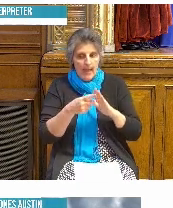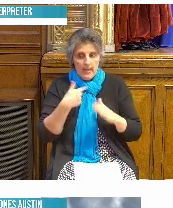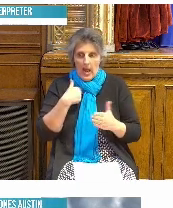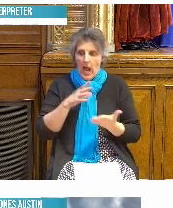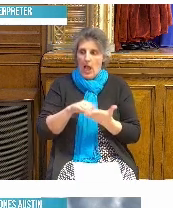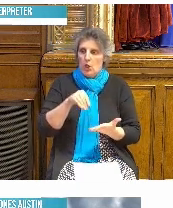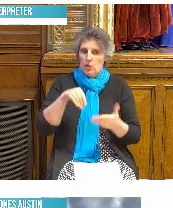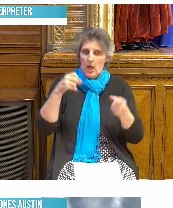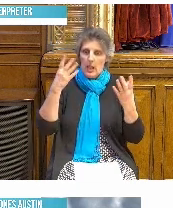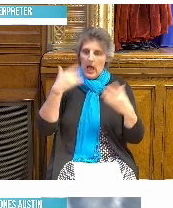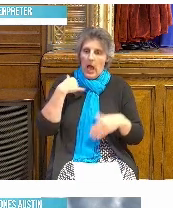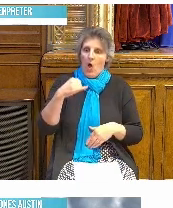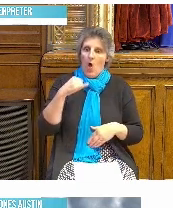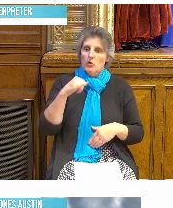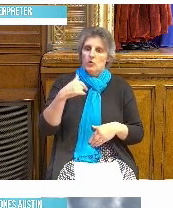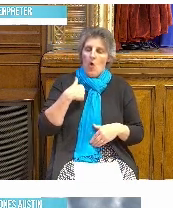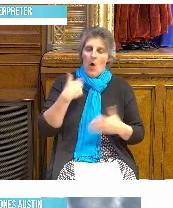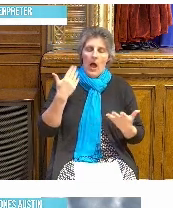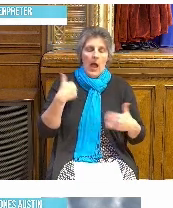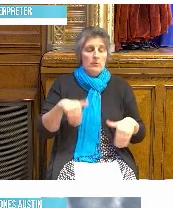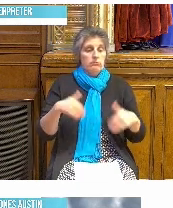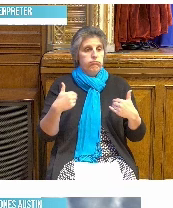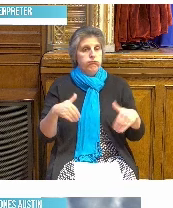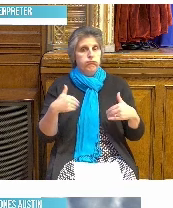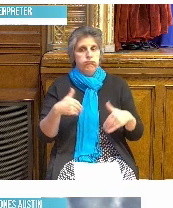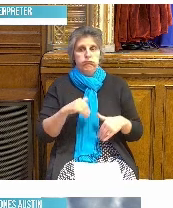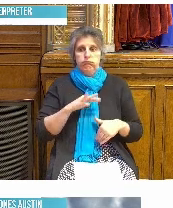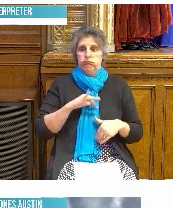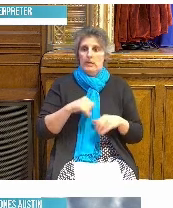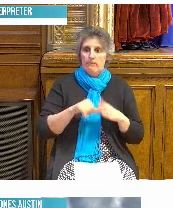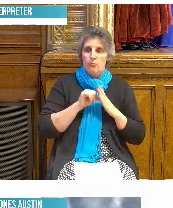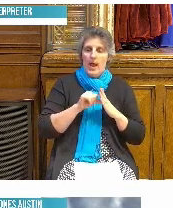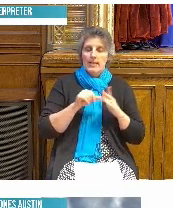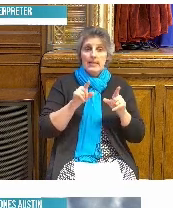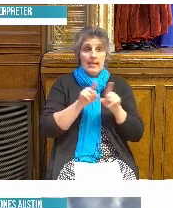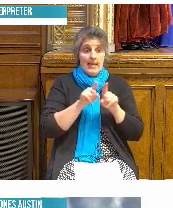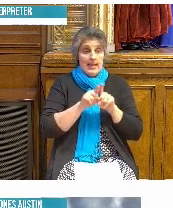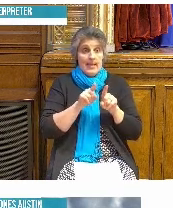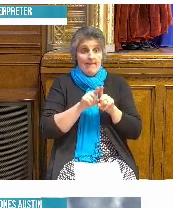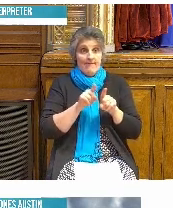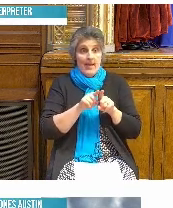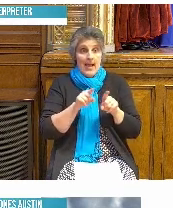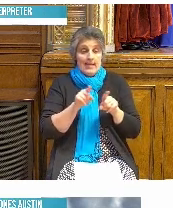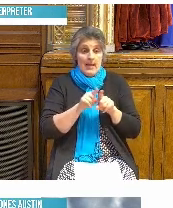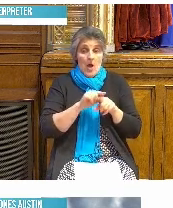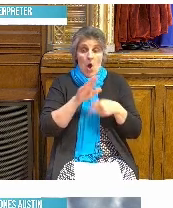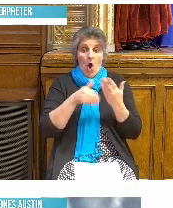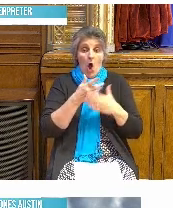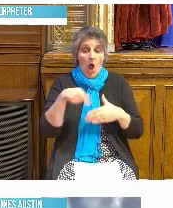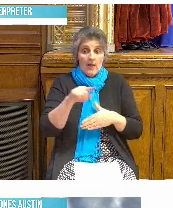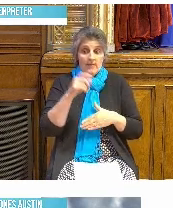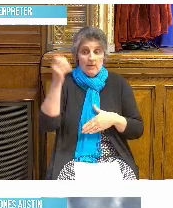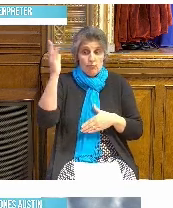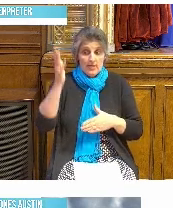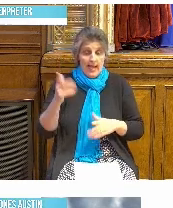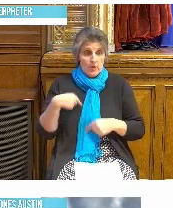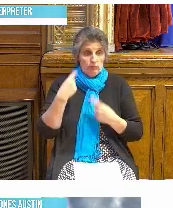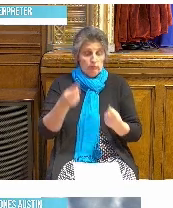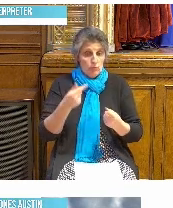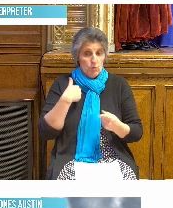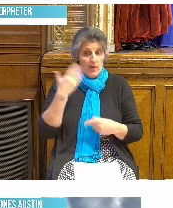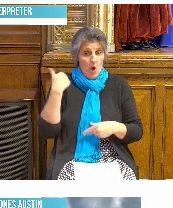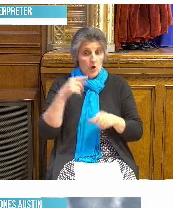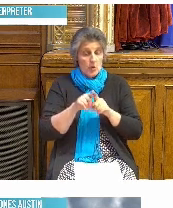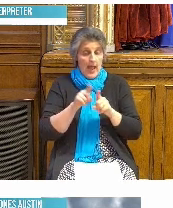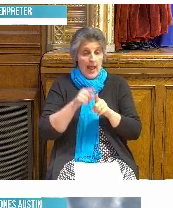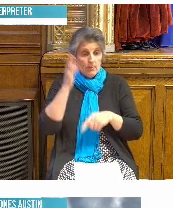tremendous amount also. I was really impressed. But in fact, even with all of them that we've had, because we also had the presentation